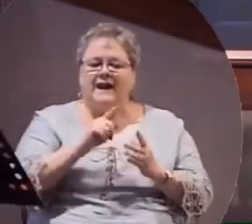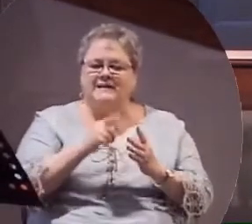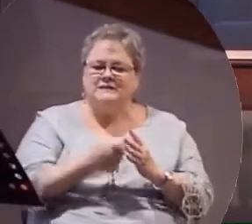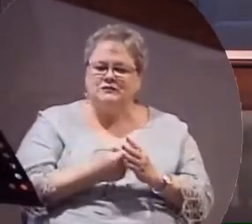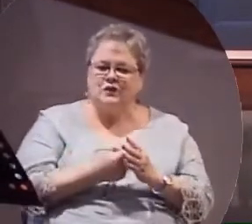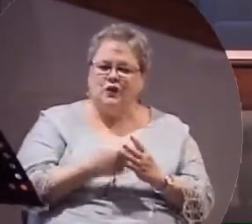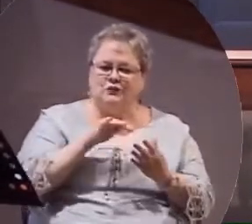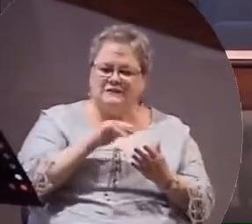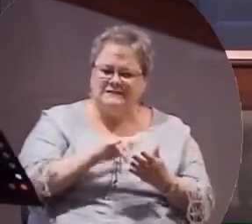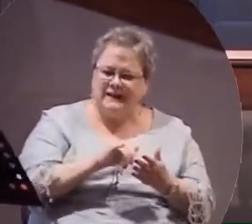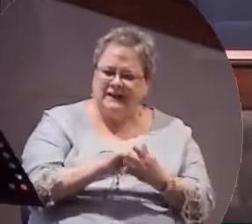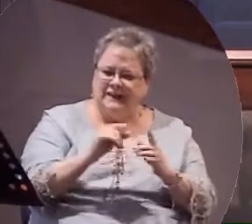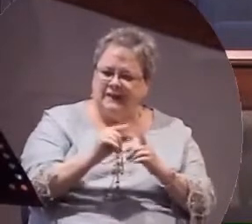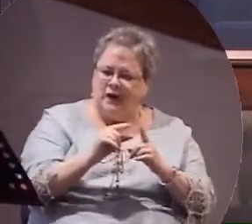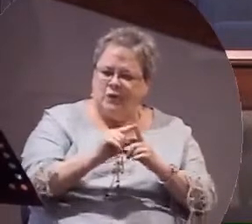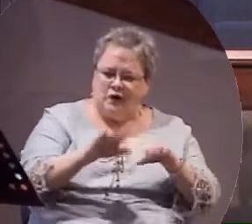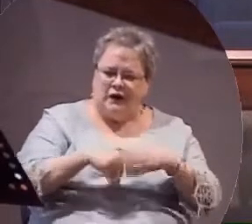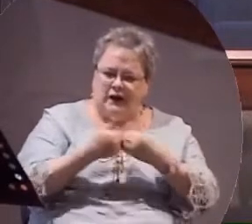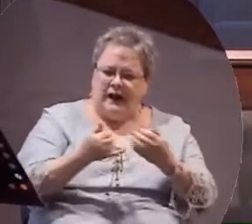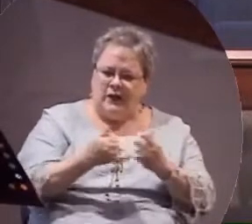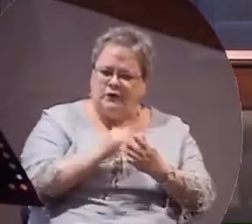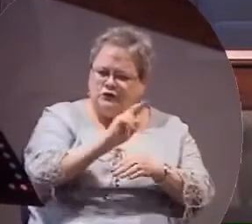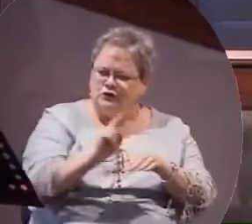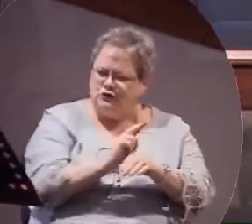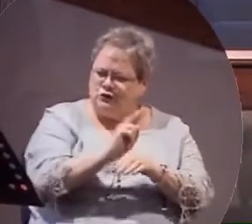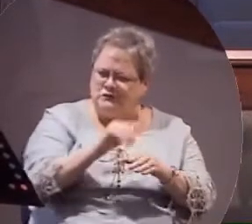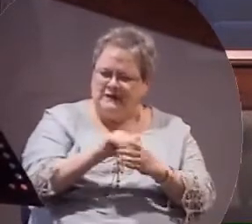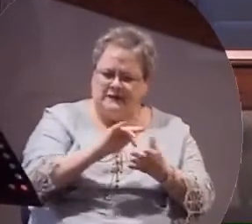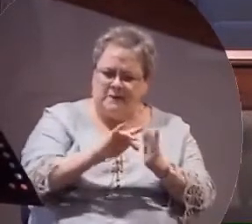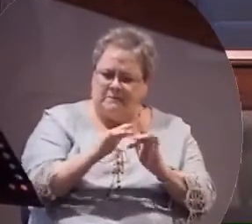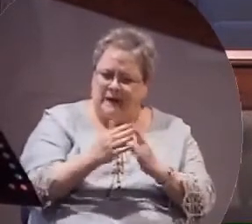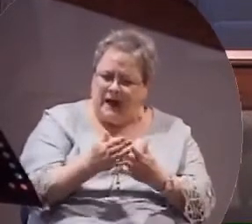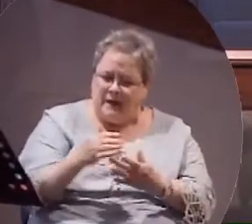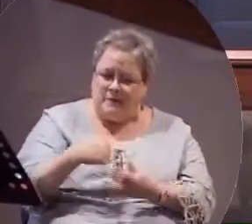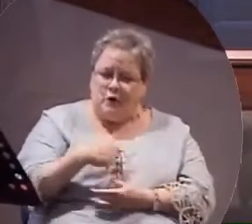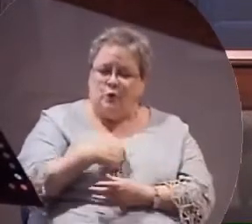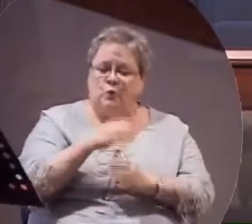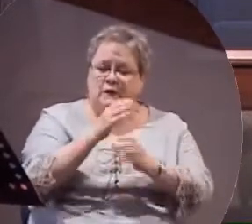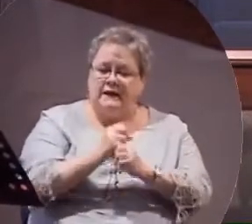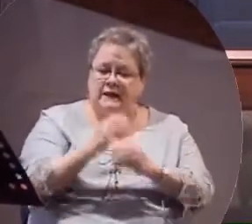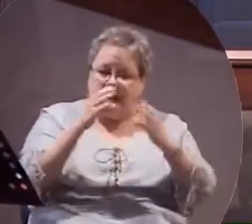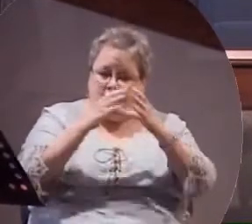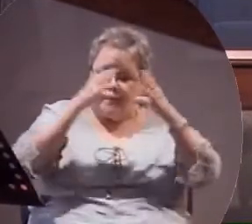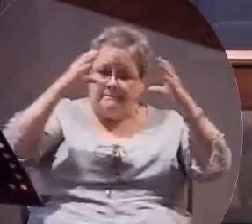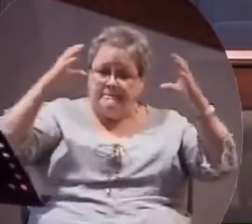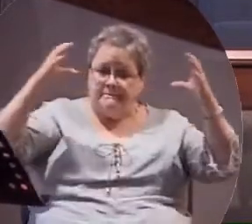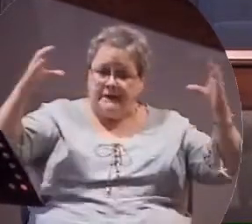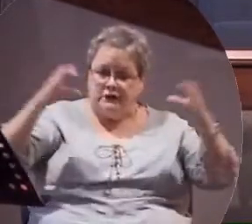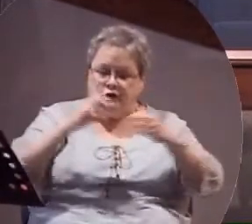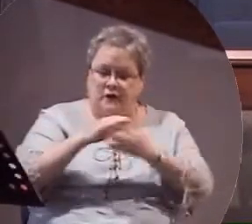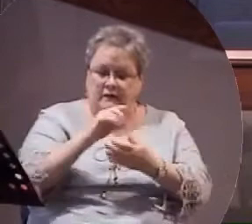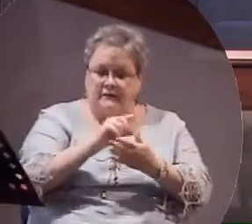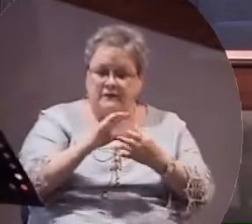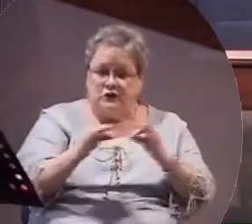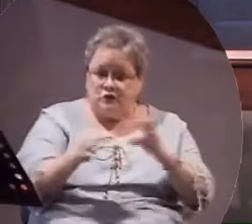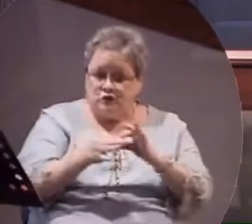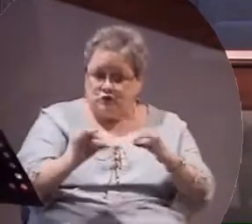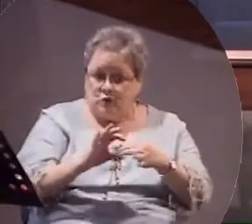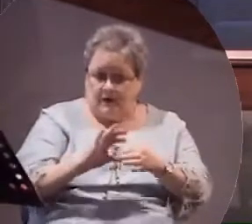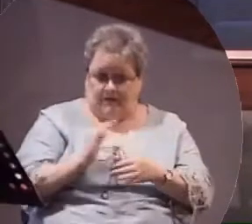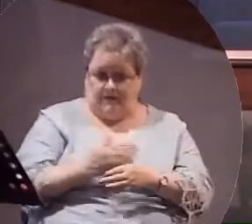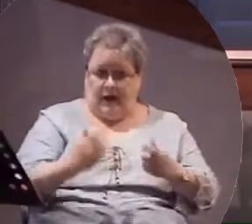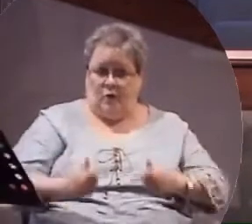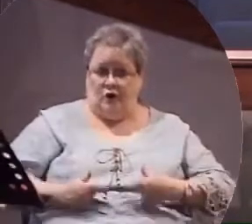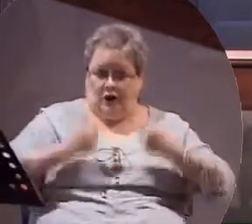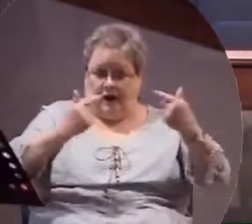word and how it's used throughout the Bible, we get a picture of the story of our lives as the people of